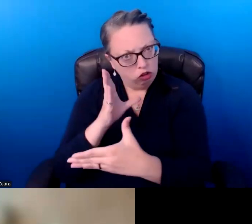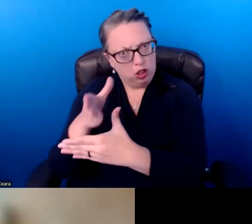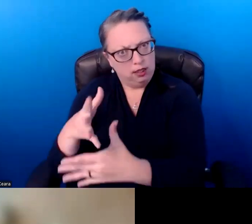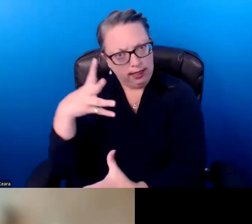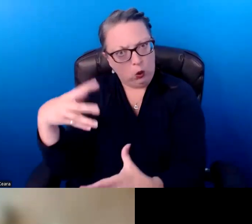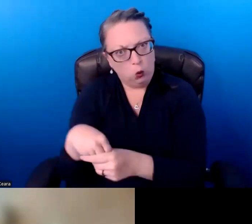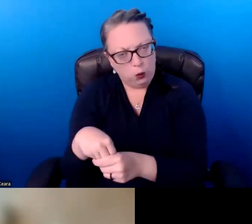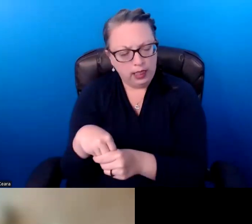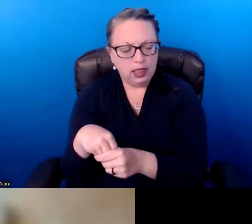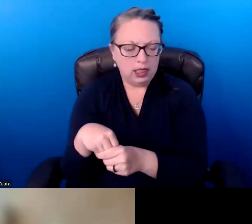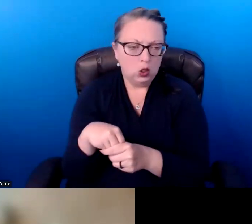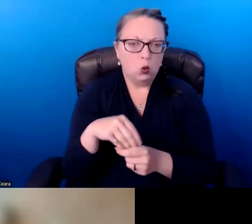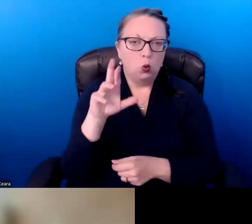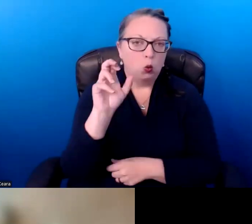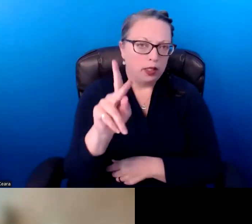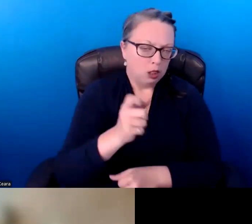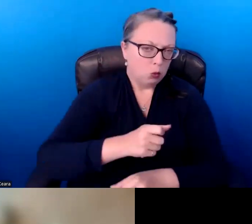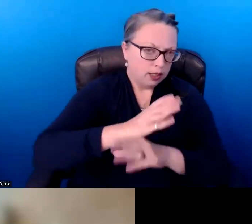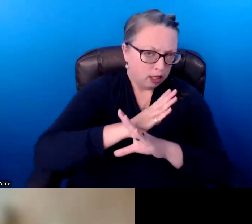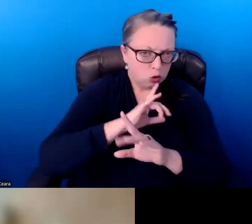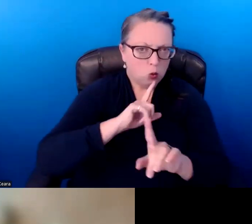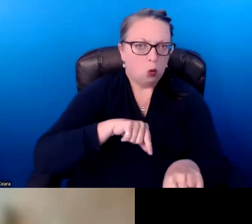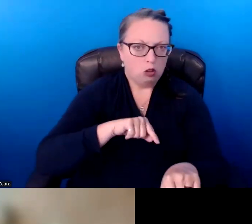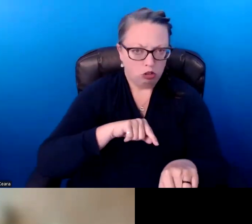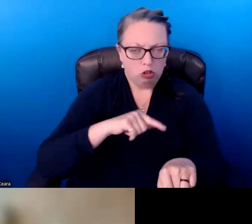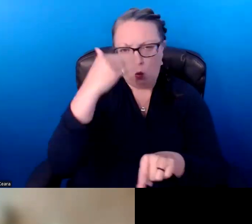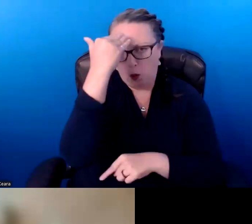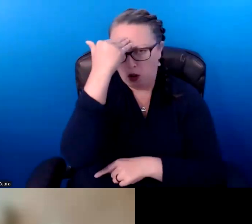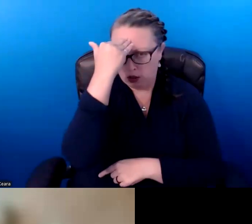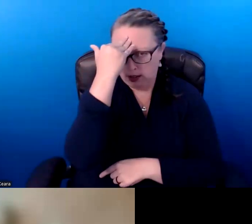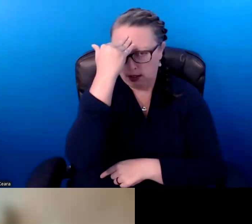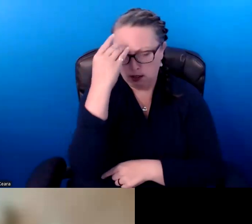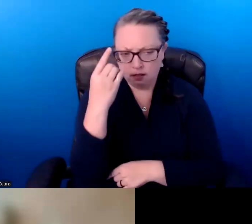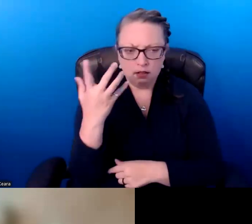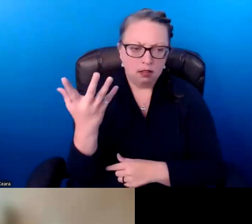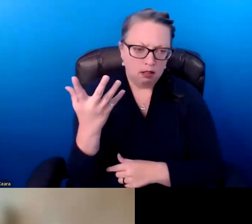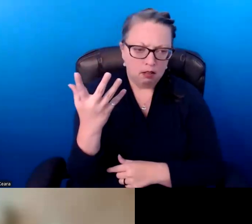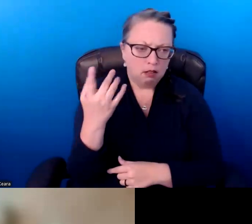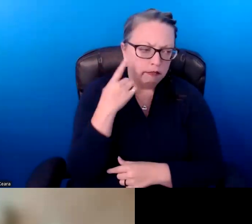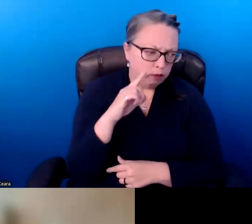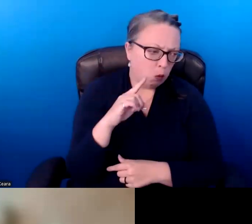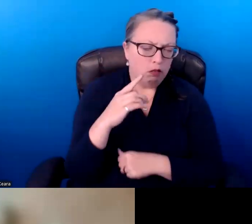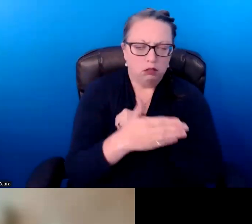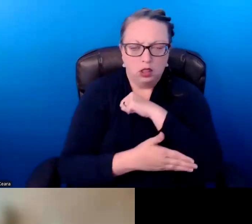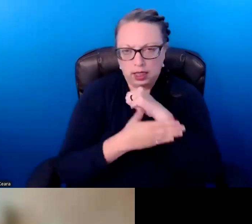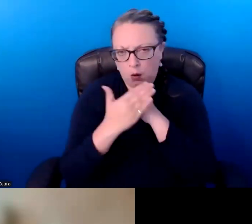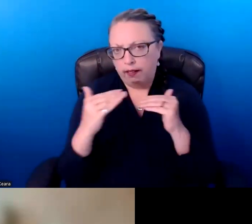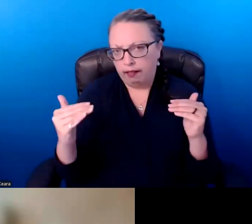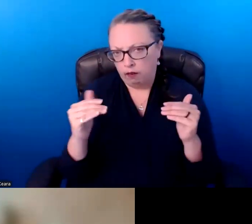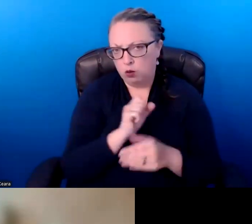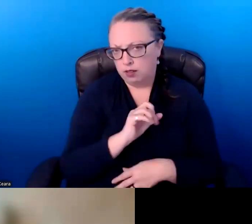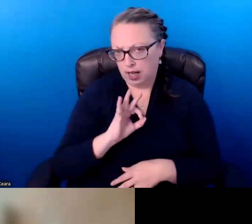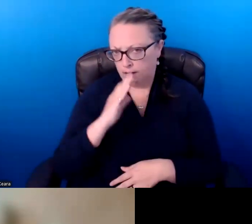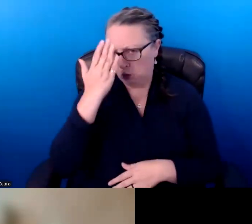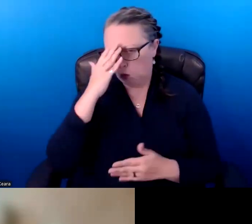including extreme risk protection orders, awareness for county level staff to know about that. So if